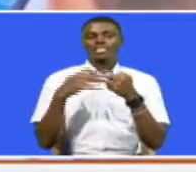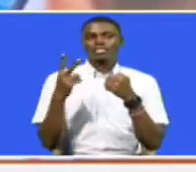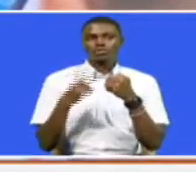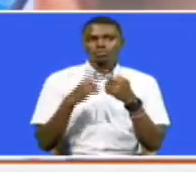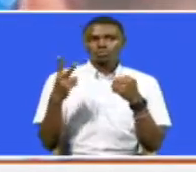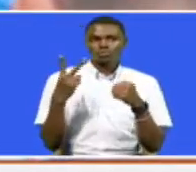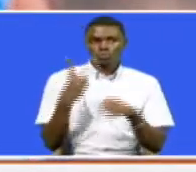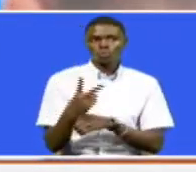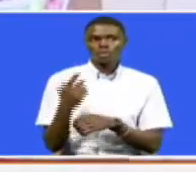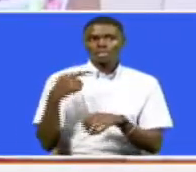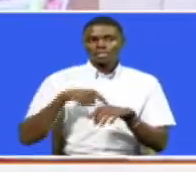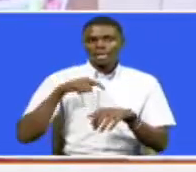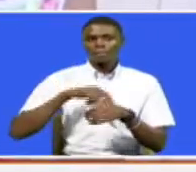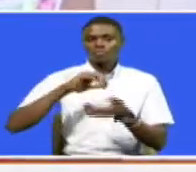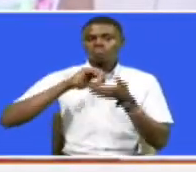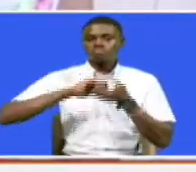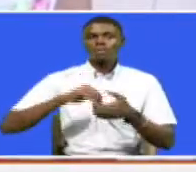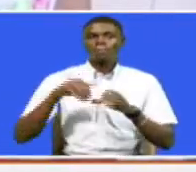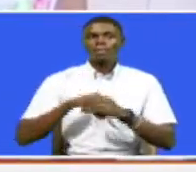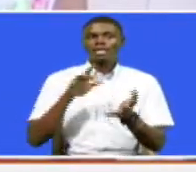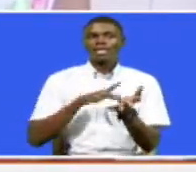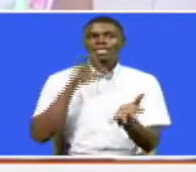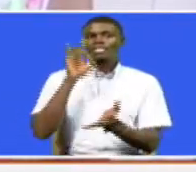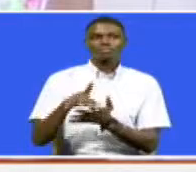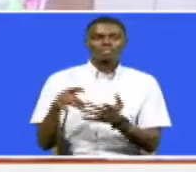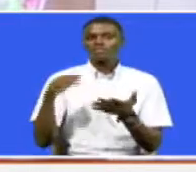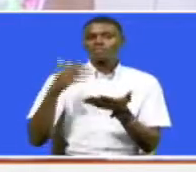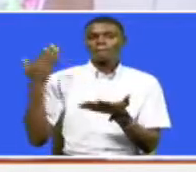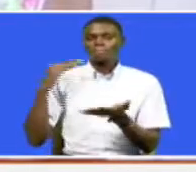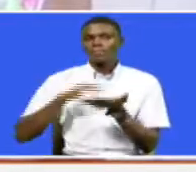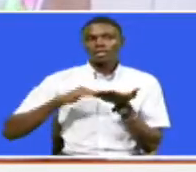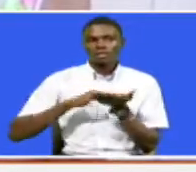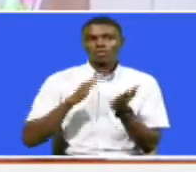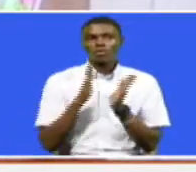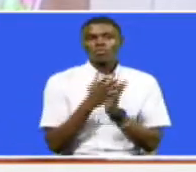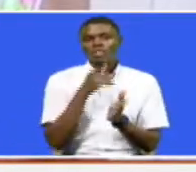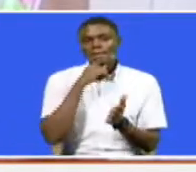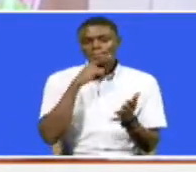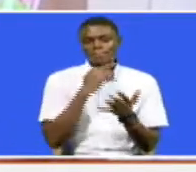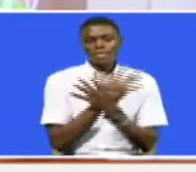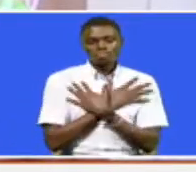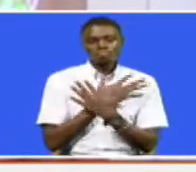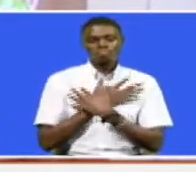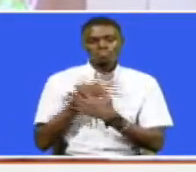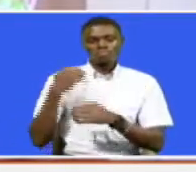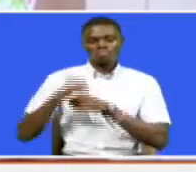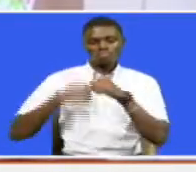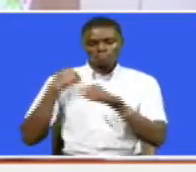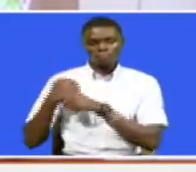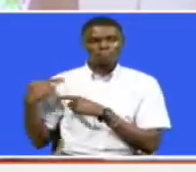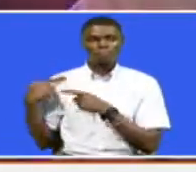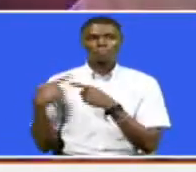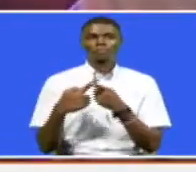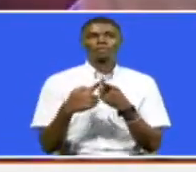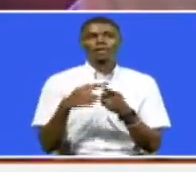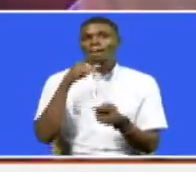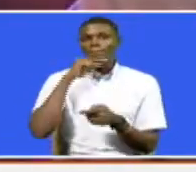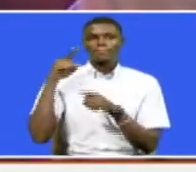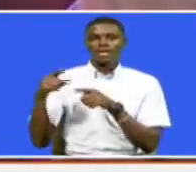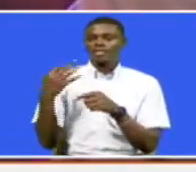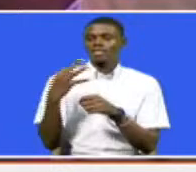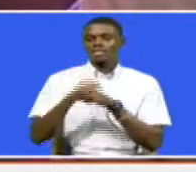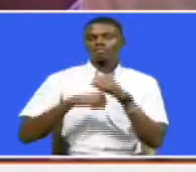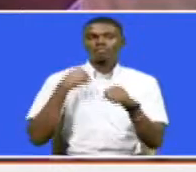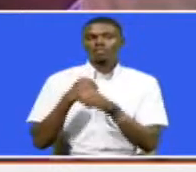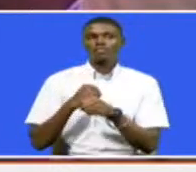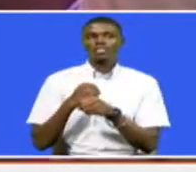what would later be termed as an expensive bar brawl with a man he had been friends with for years. Oshira was then 35